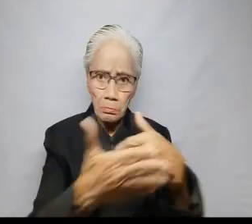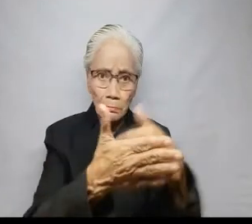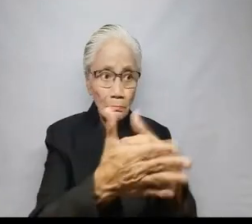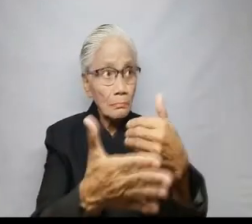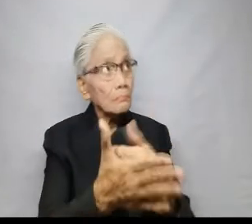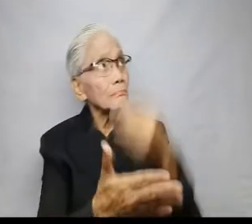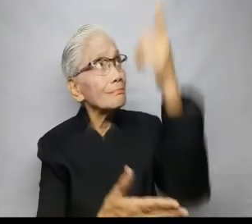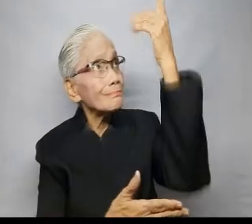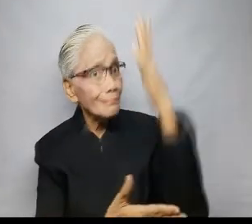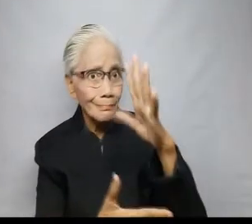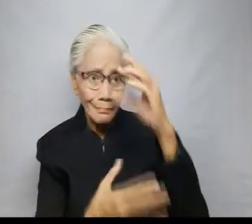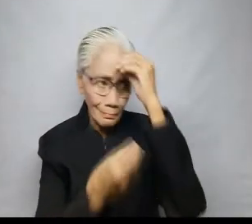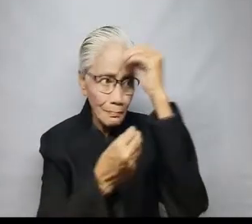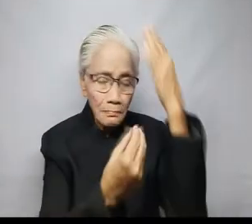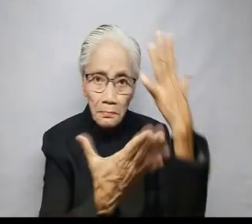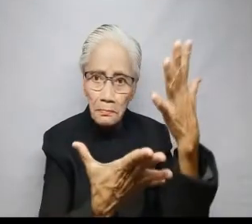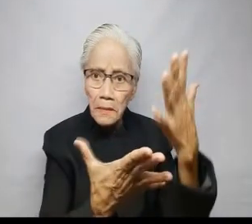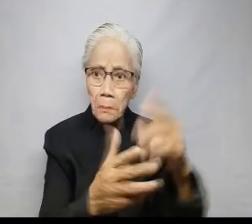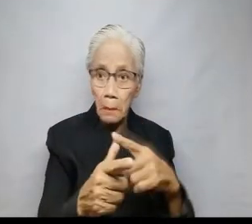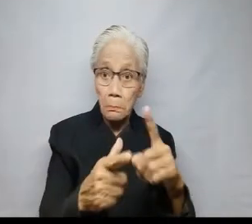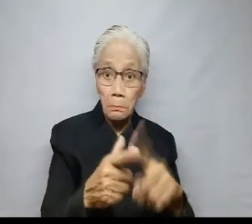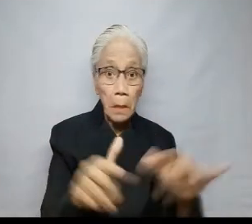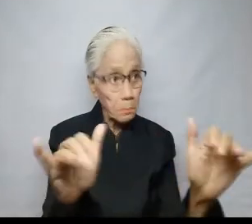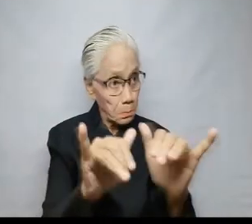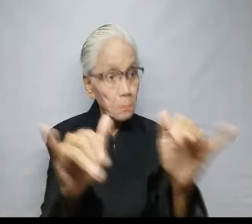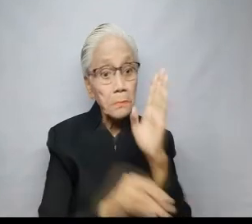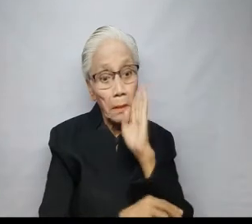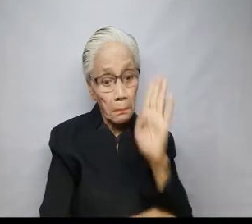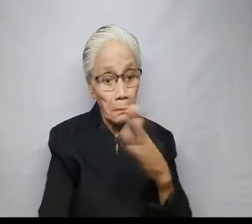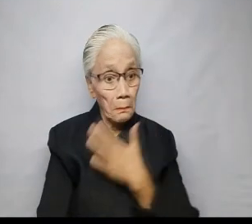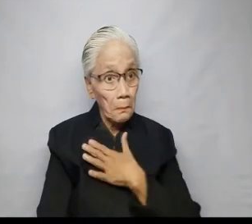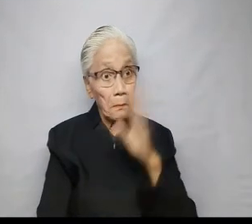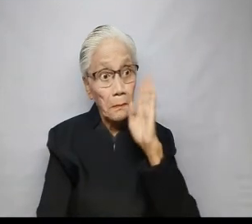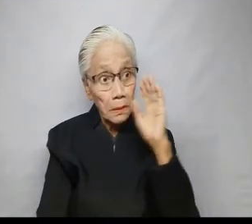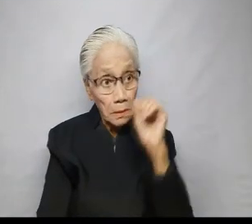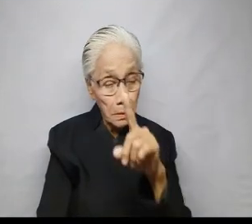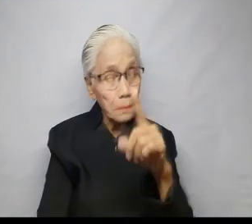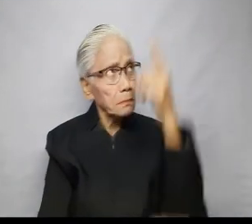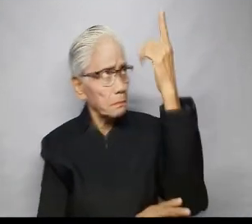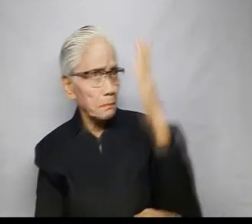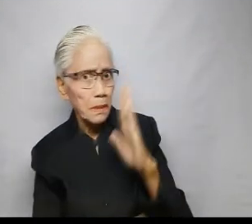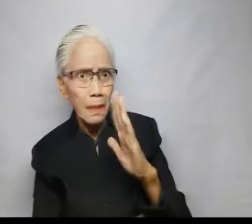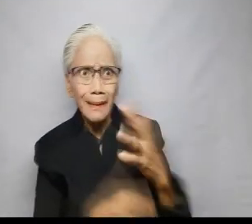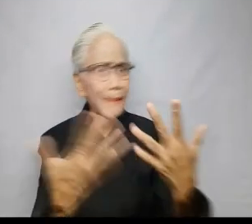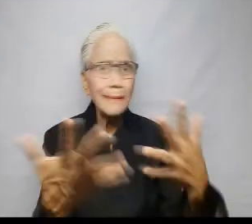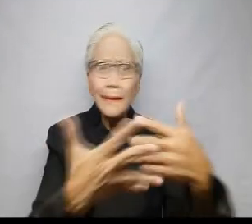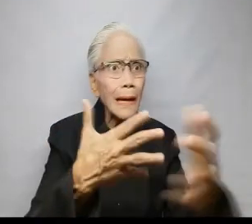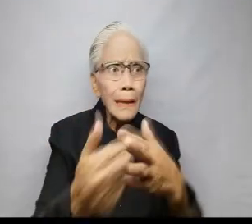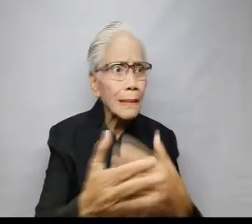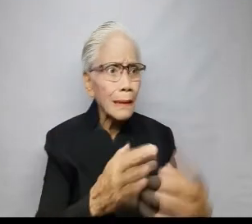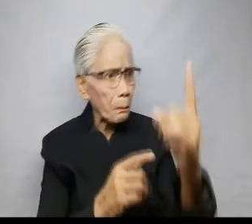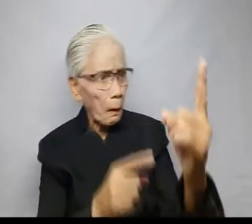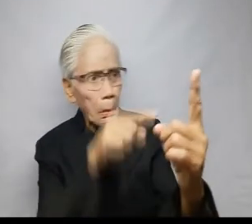Prayer too. This person calls God, our Father. If so, then, he or she is my brother